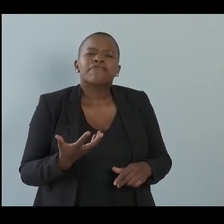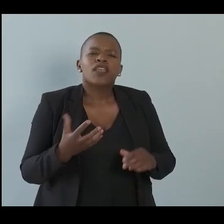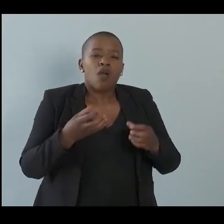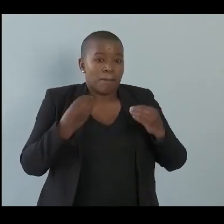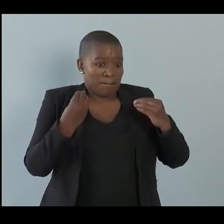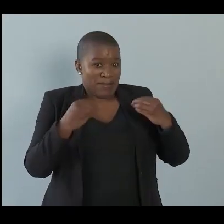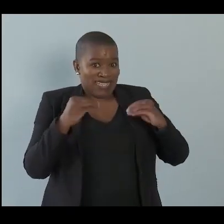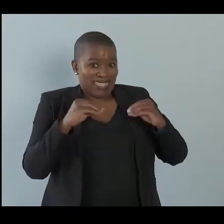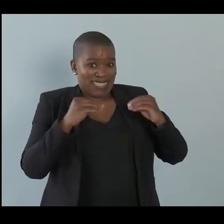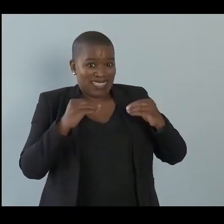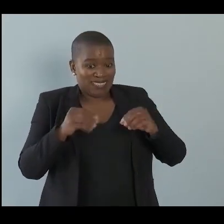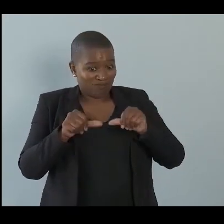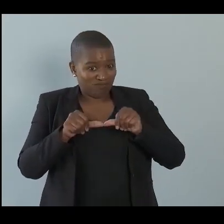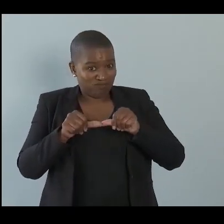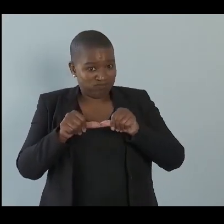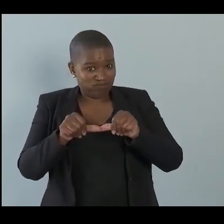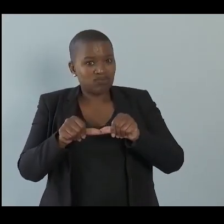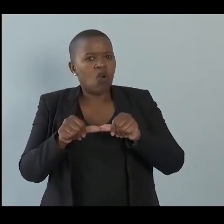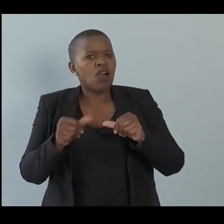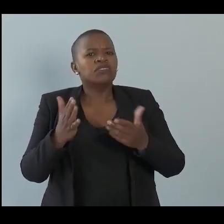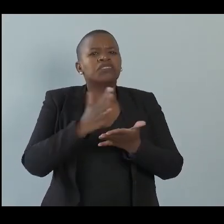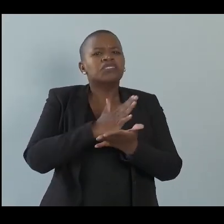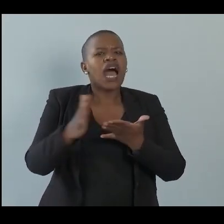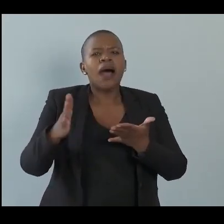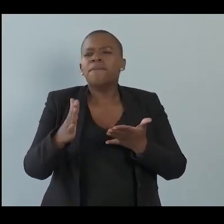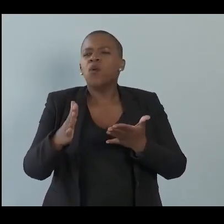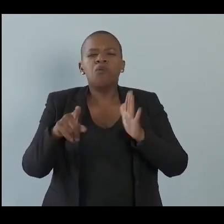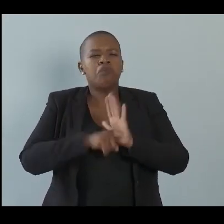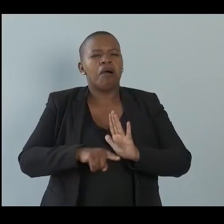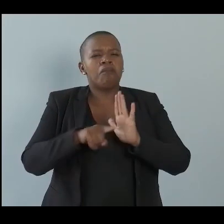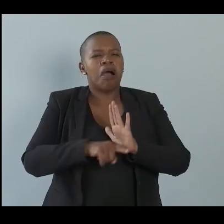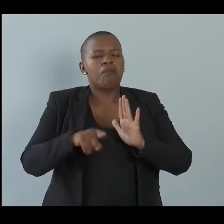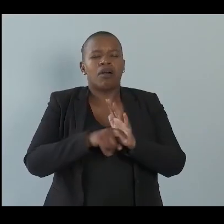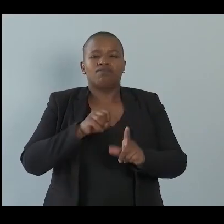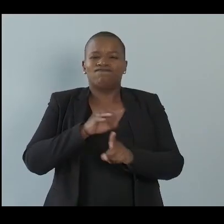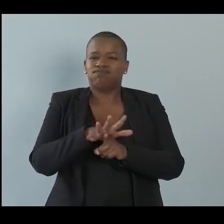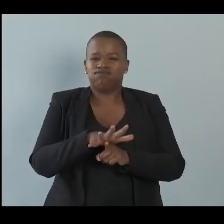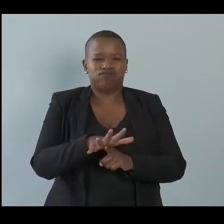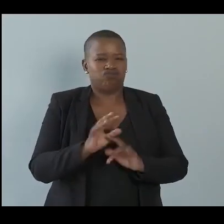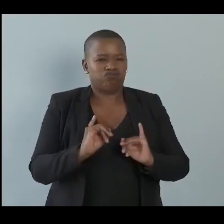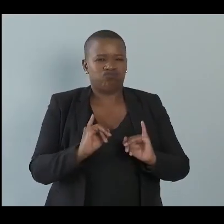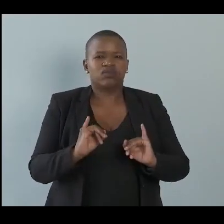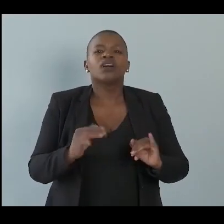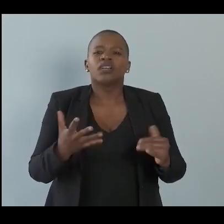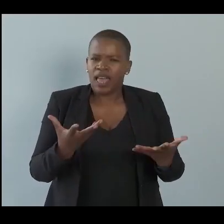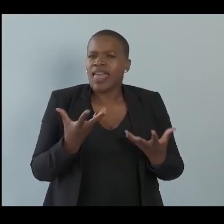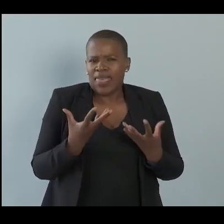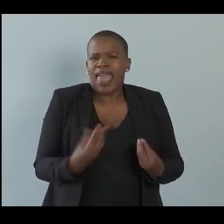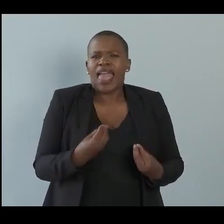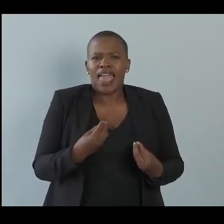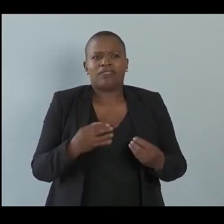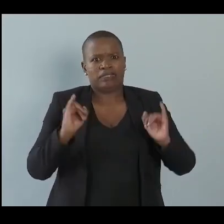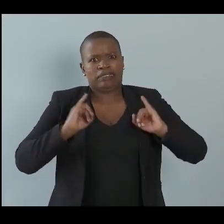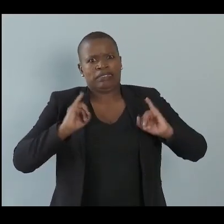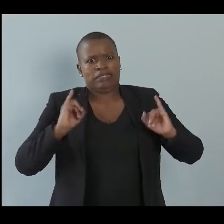are continuously negatively impacting the group income statement? Is there an appropriate level of urgency from